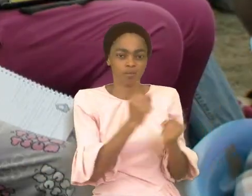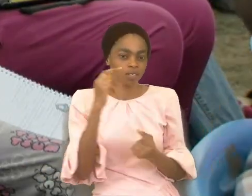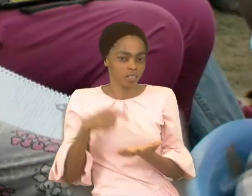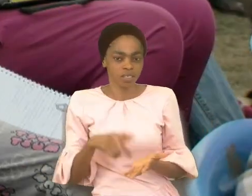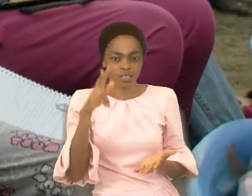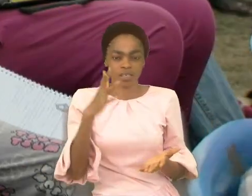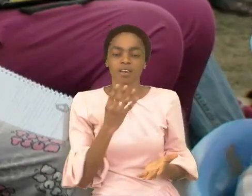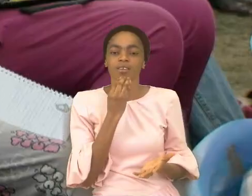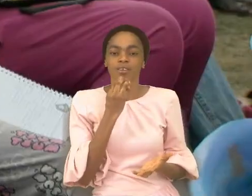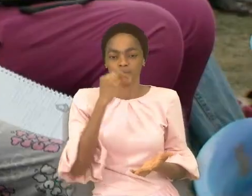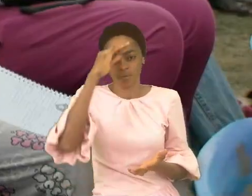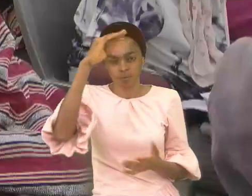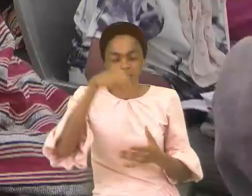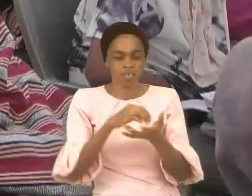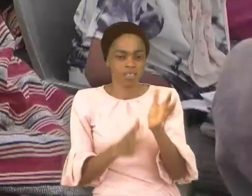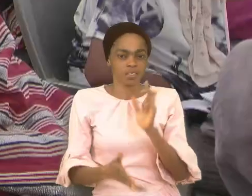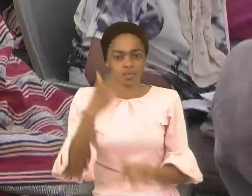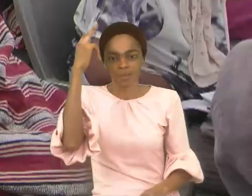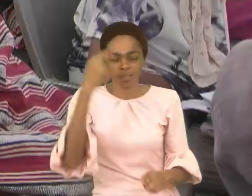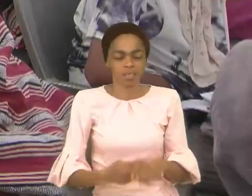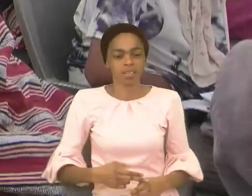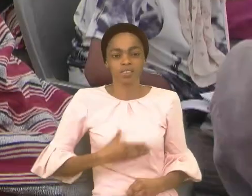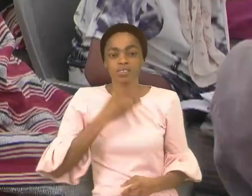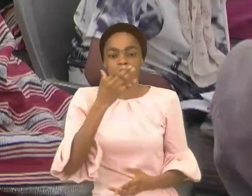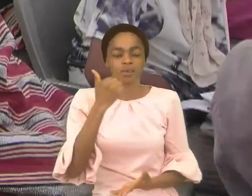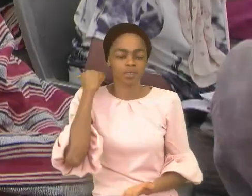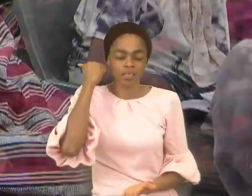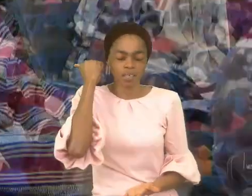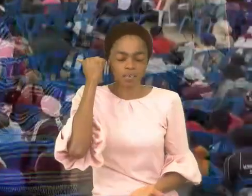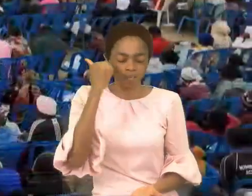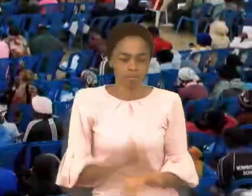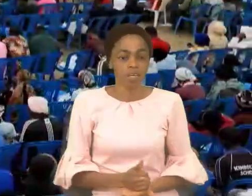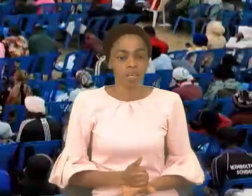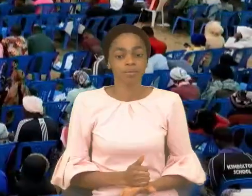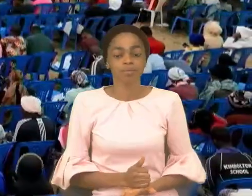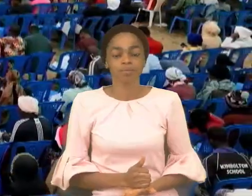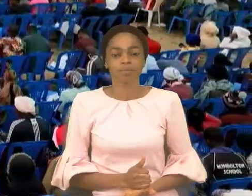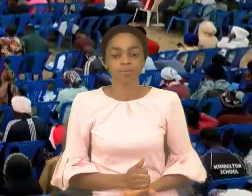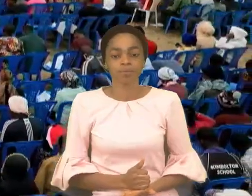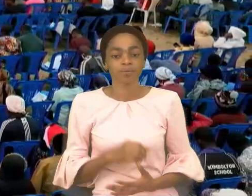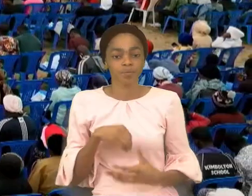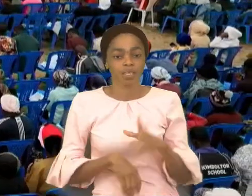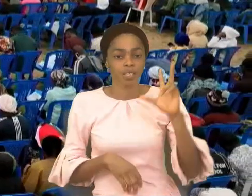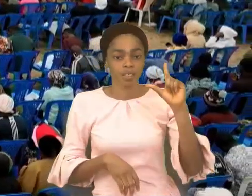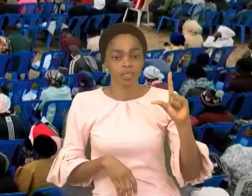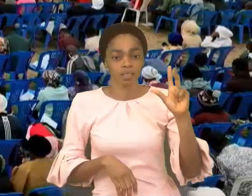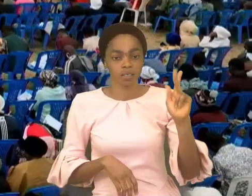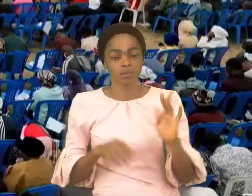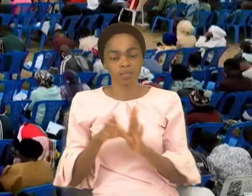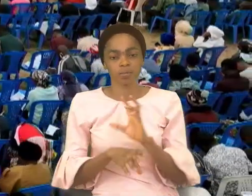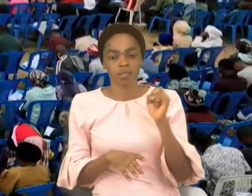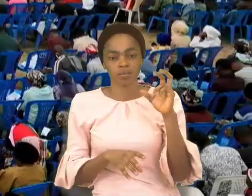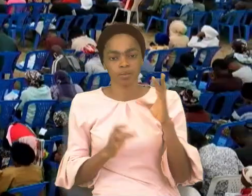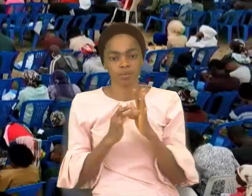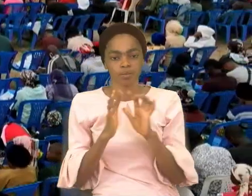shout amen. In Luke chapter 12, look at the words of Jesus Christ in verse 4.